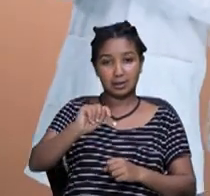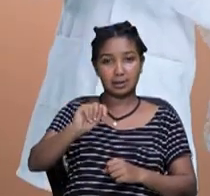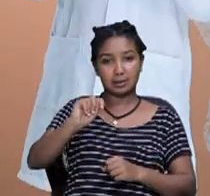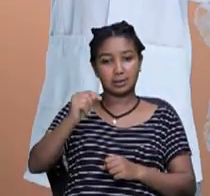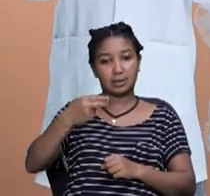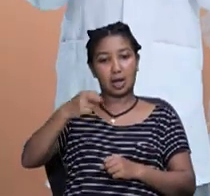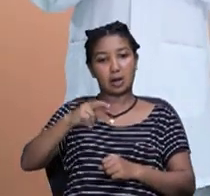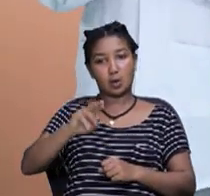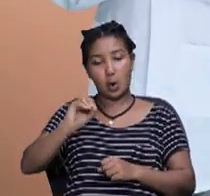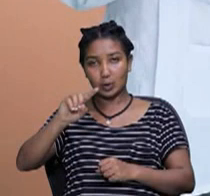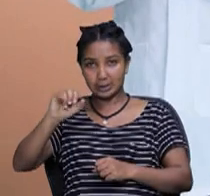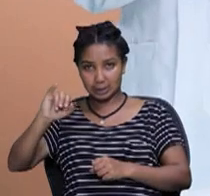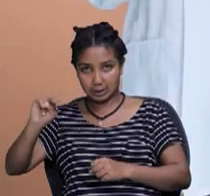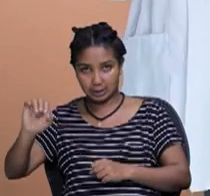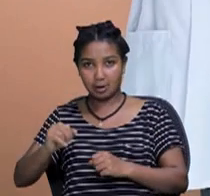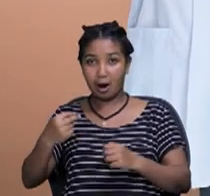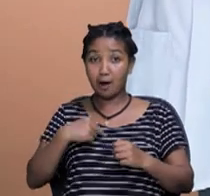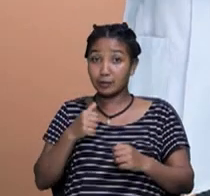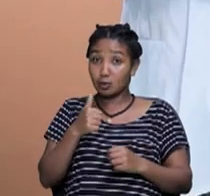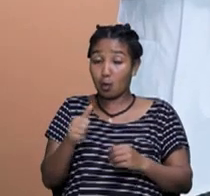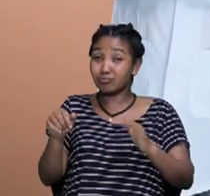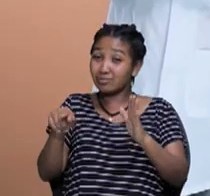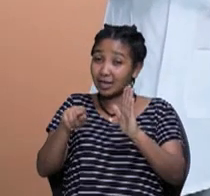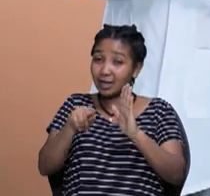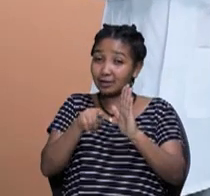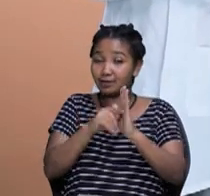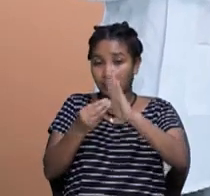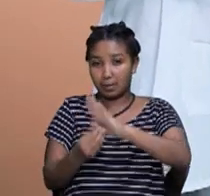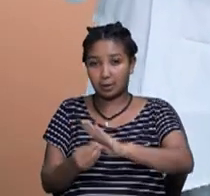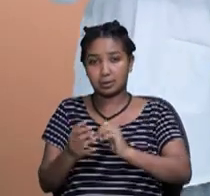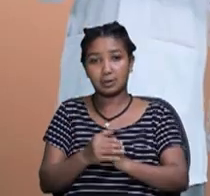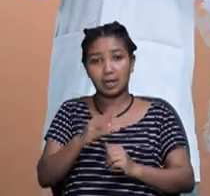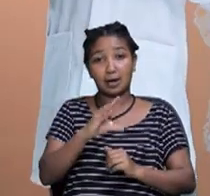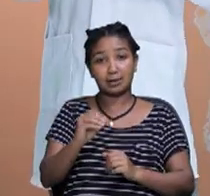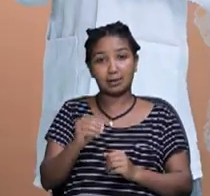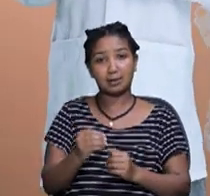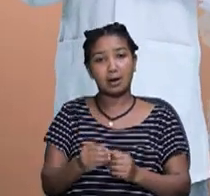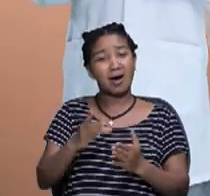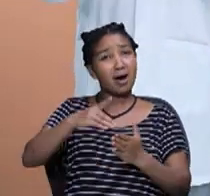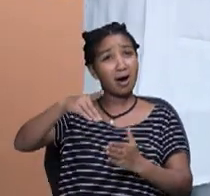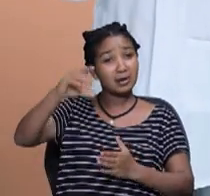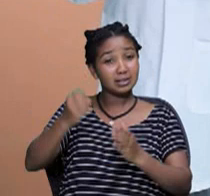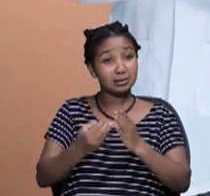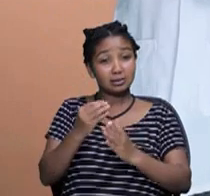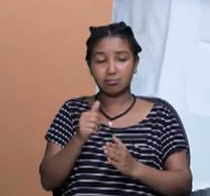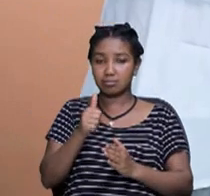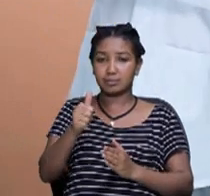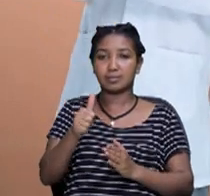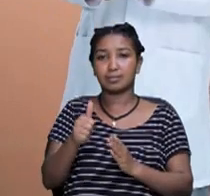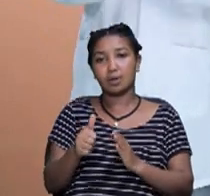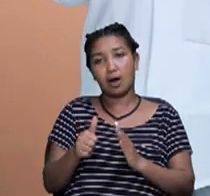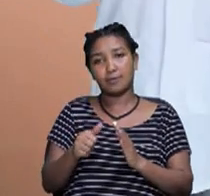thyroxine, too much thyroxine, have its own negative impact. And high secretion, too much thyroxine,